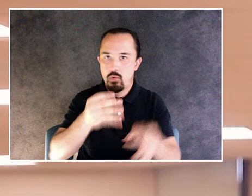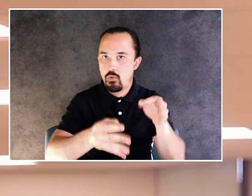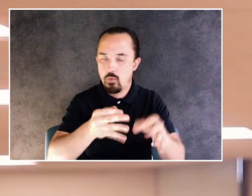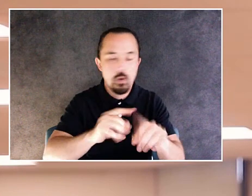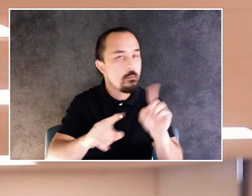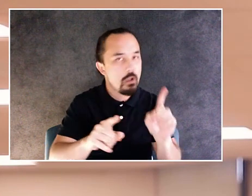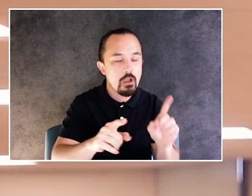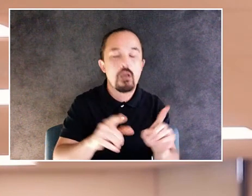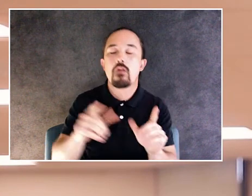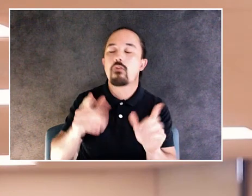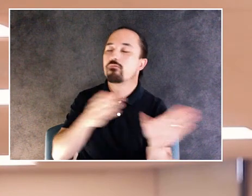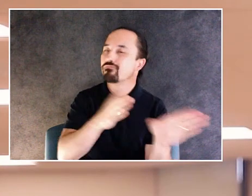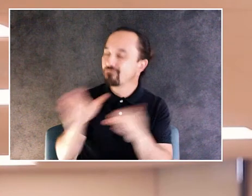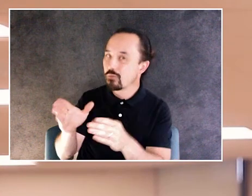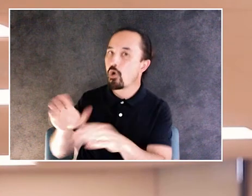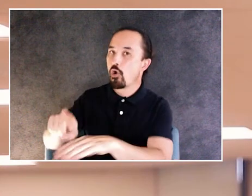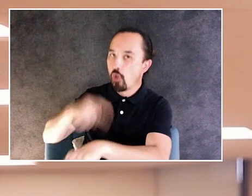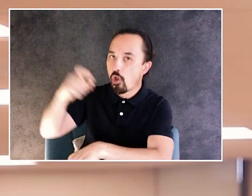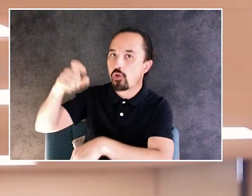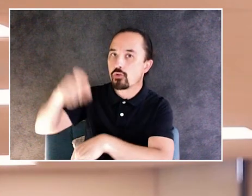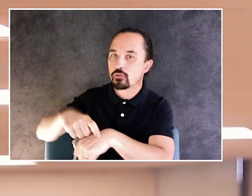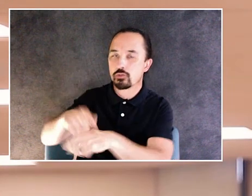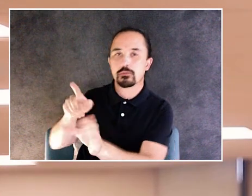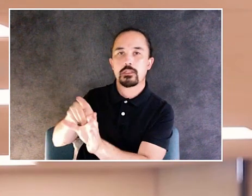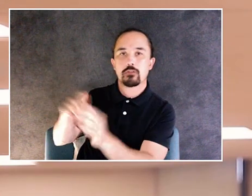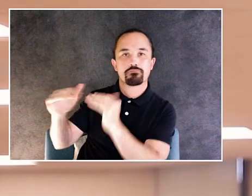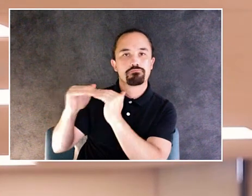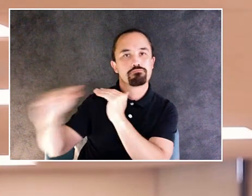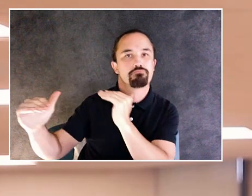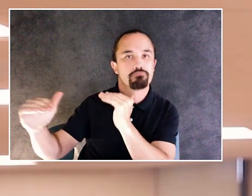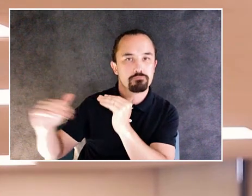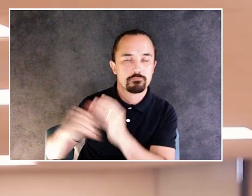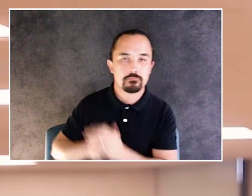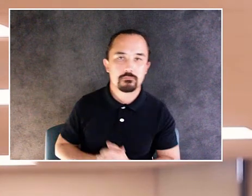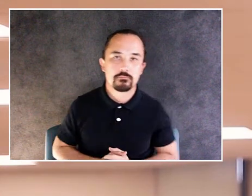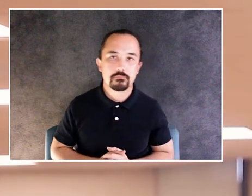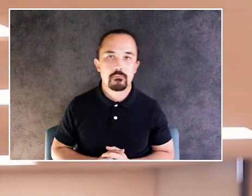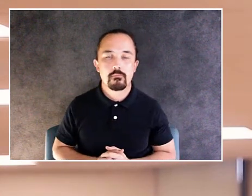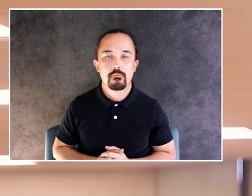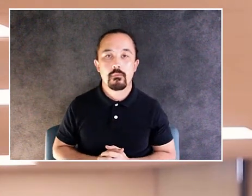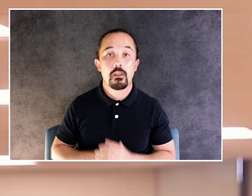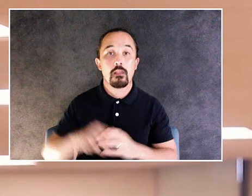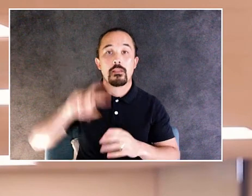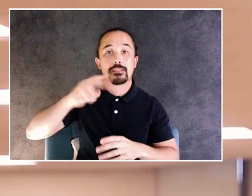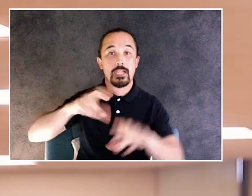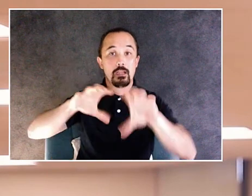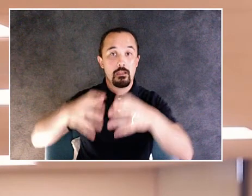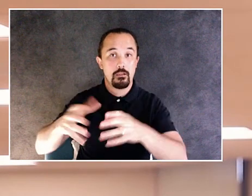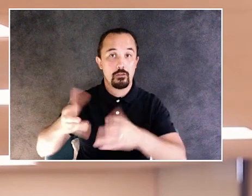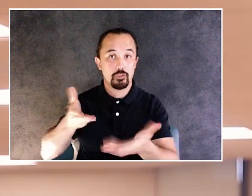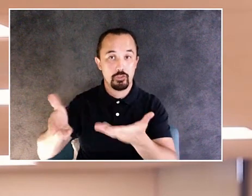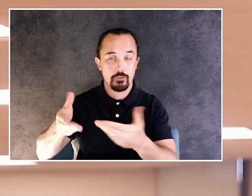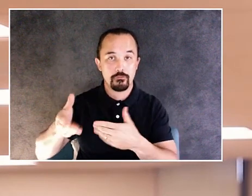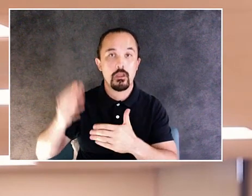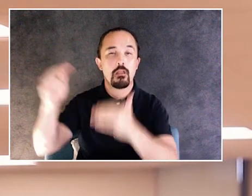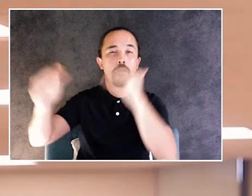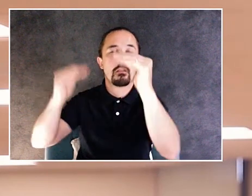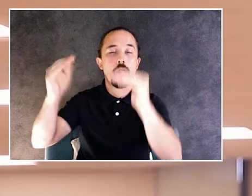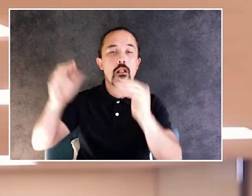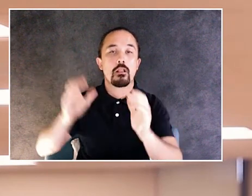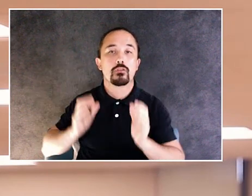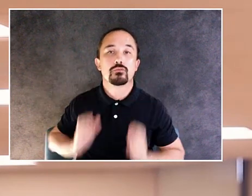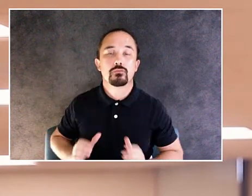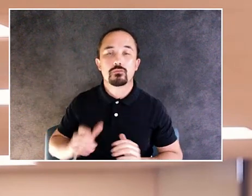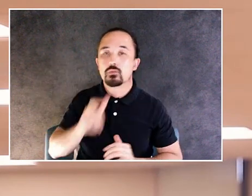for long-term psychiatric stabilization. The second population served is adult consumers that need